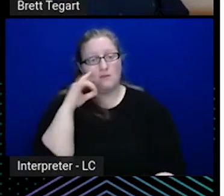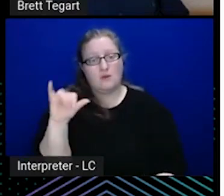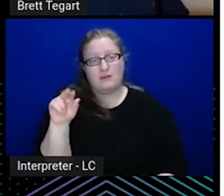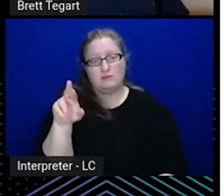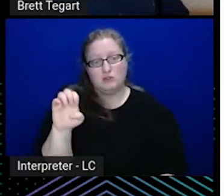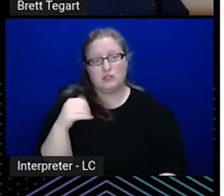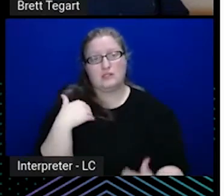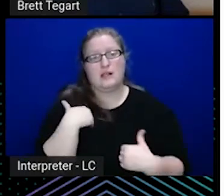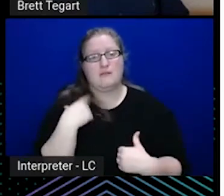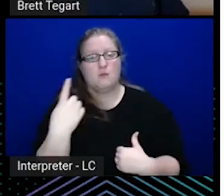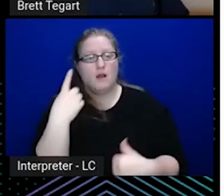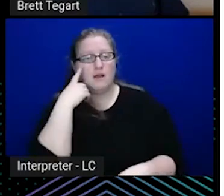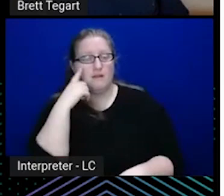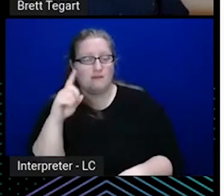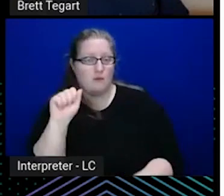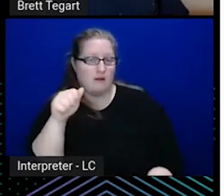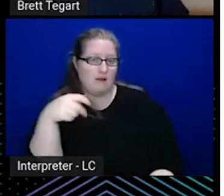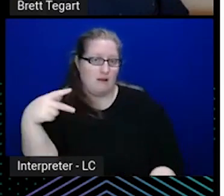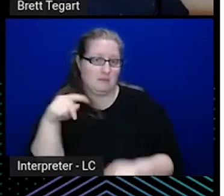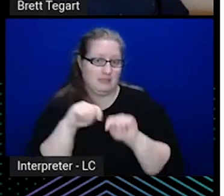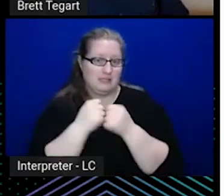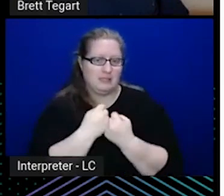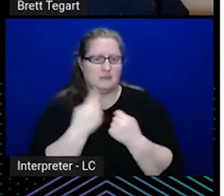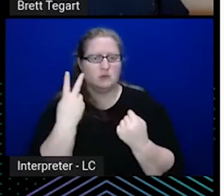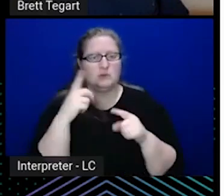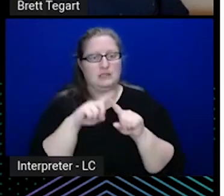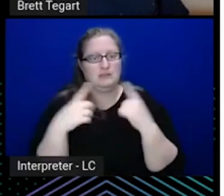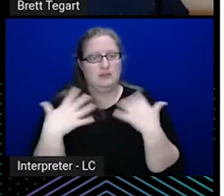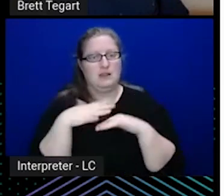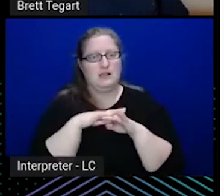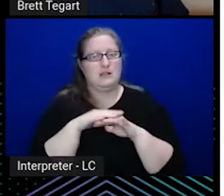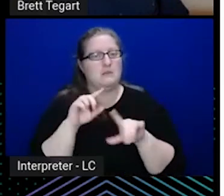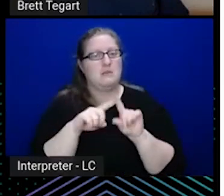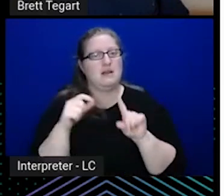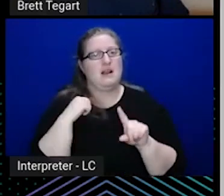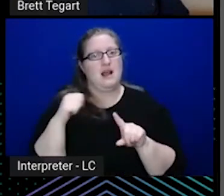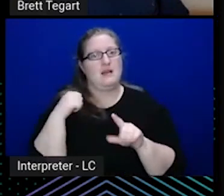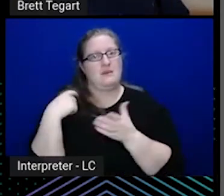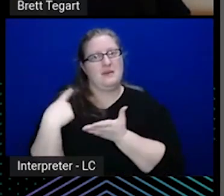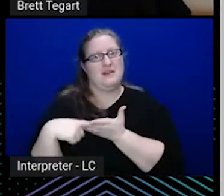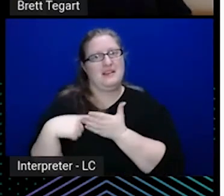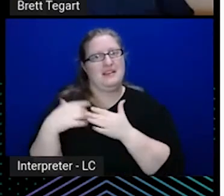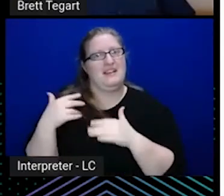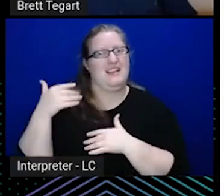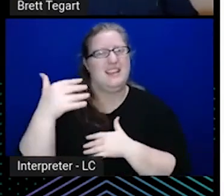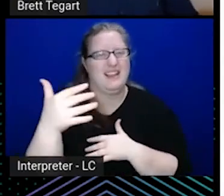these two layers. But I won't get ahead of myself. Let's move on to the next slide, please.